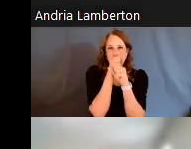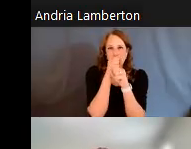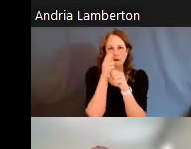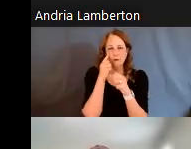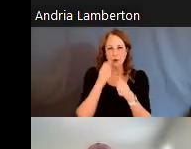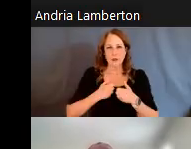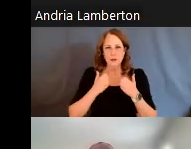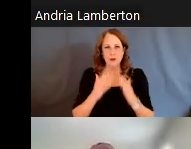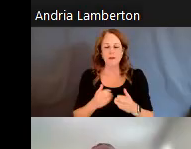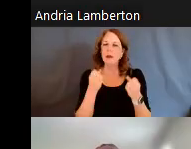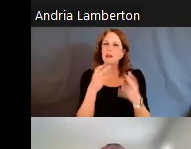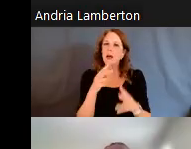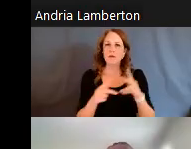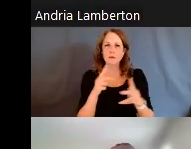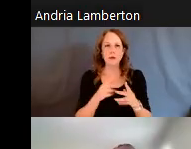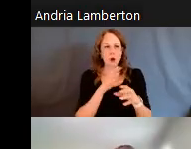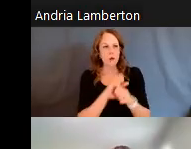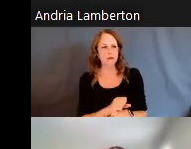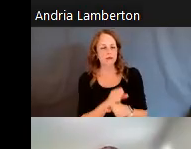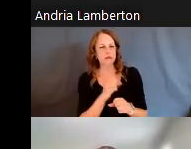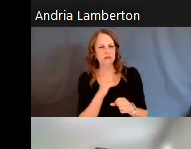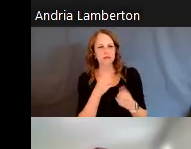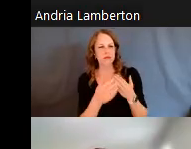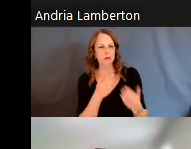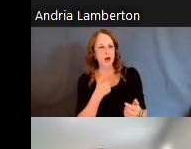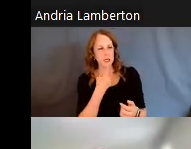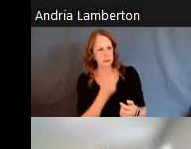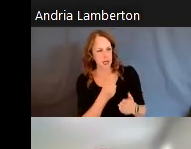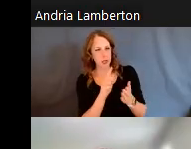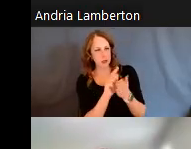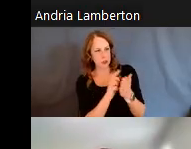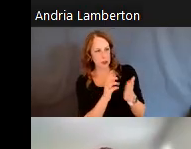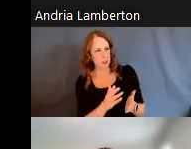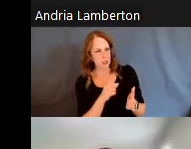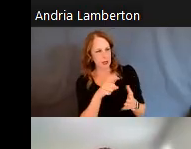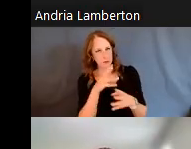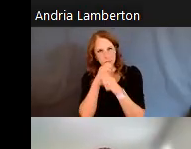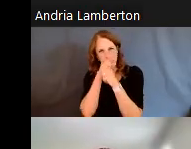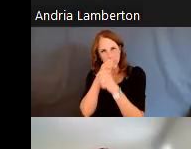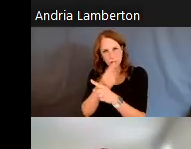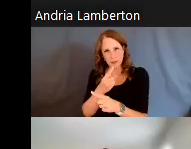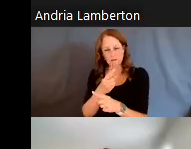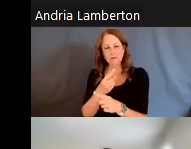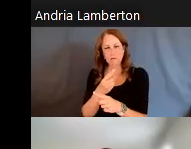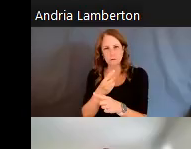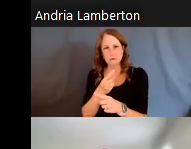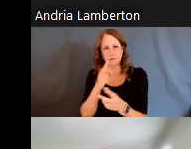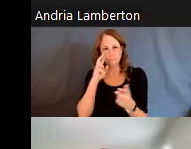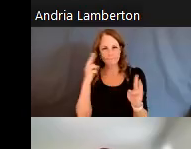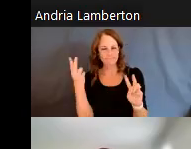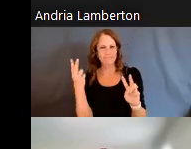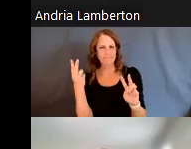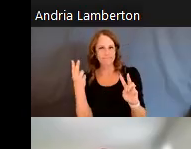people are used to the idea that whatever they tell an attorney, that attorney has to keep private. That is